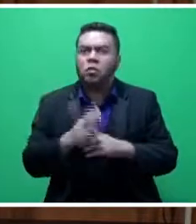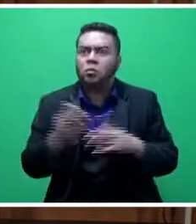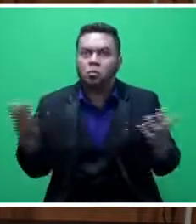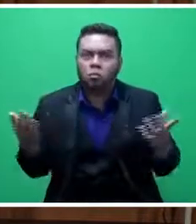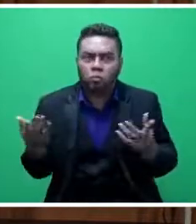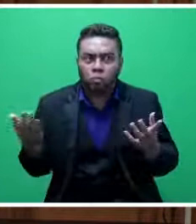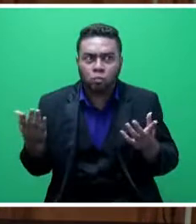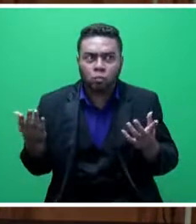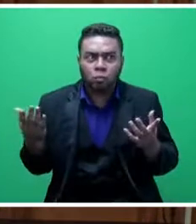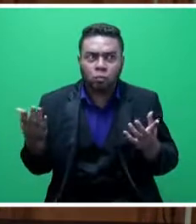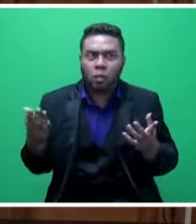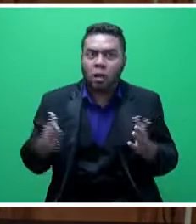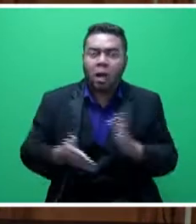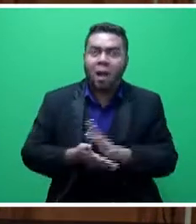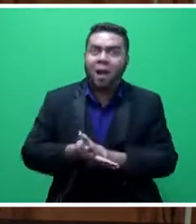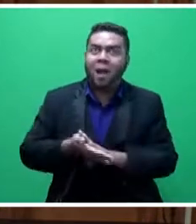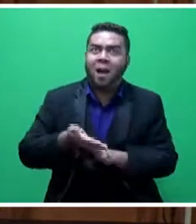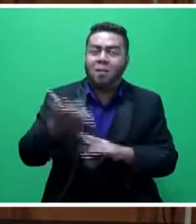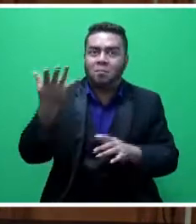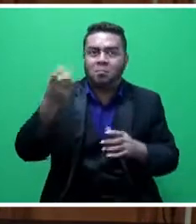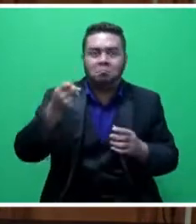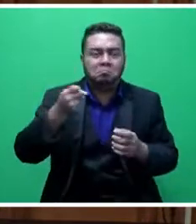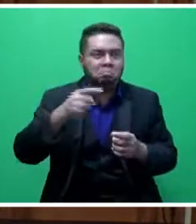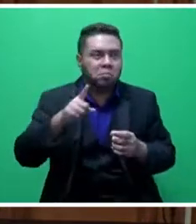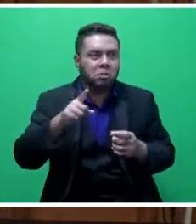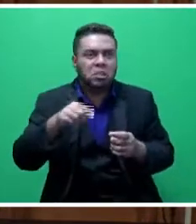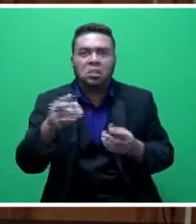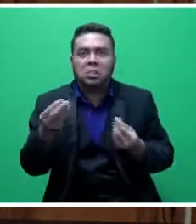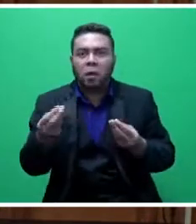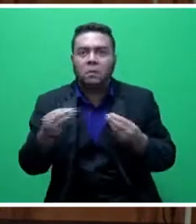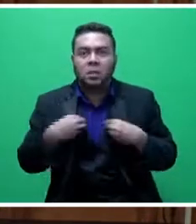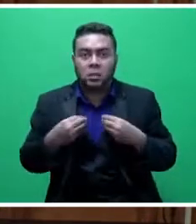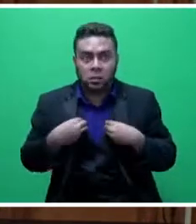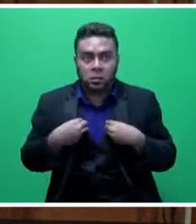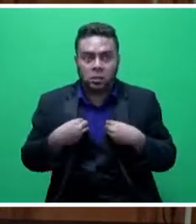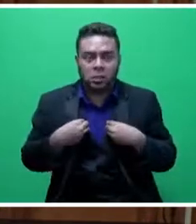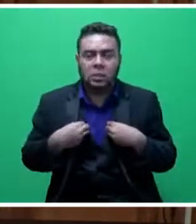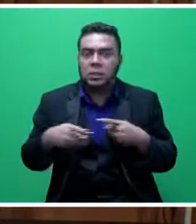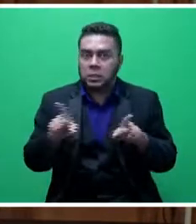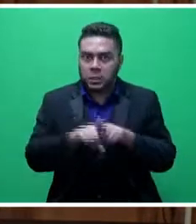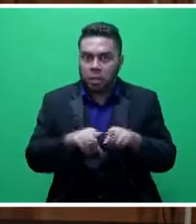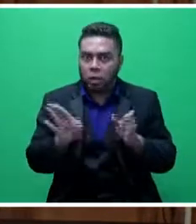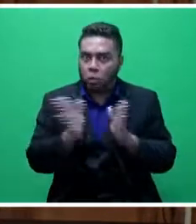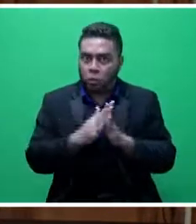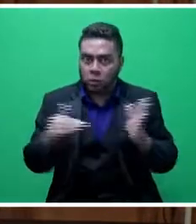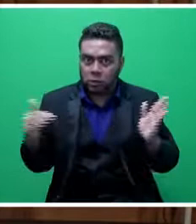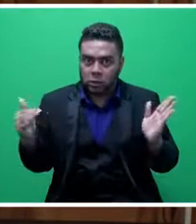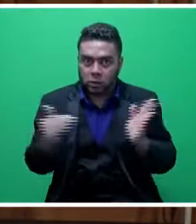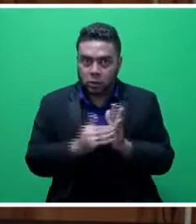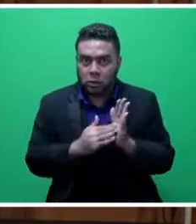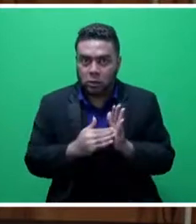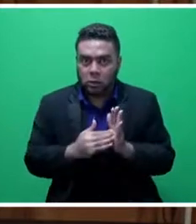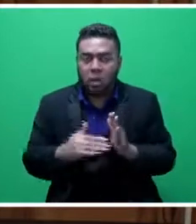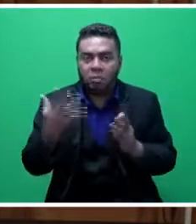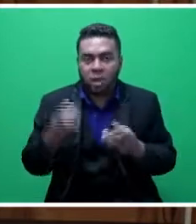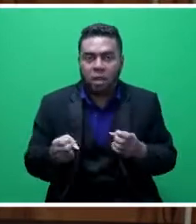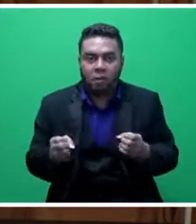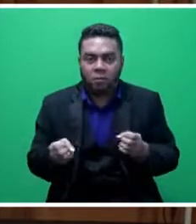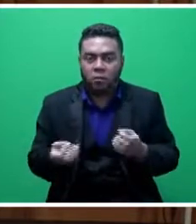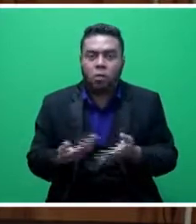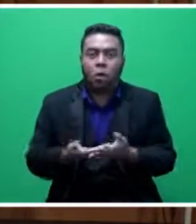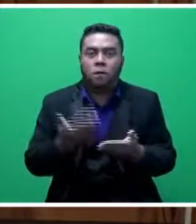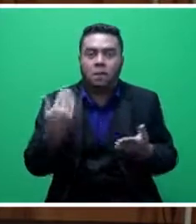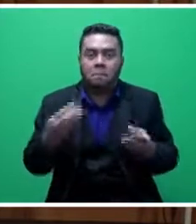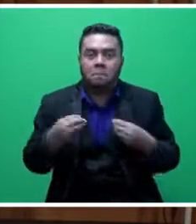are quite high up in respect of ease of doing business, like New Zealand, they have actually removed